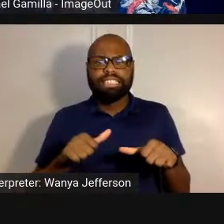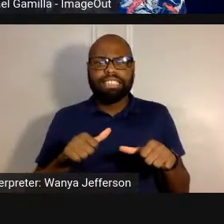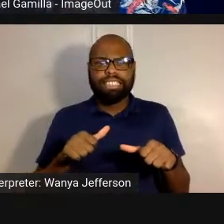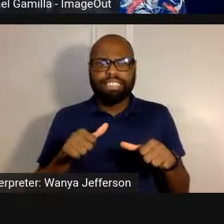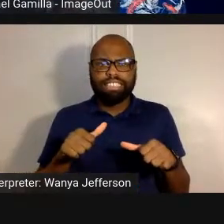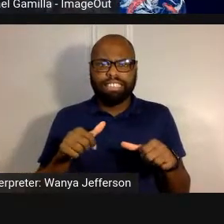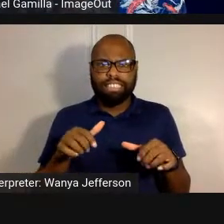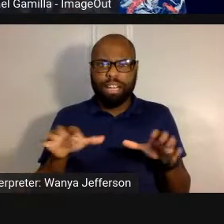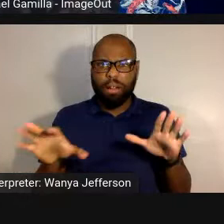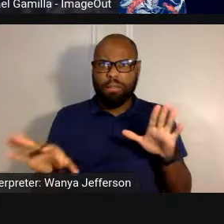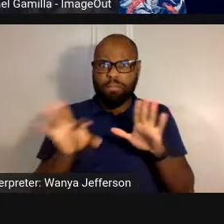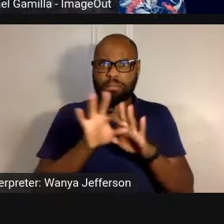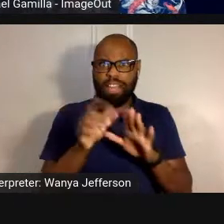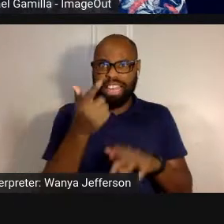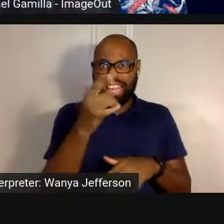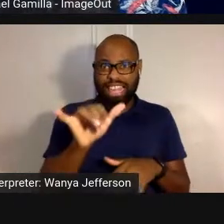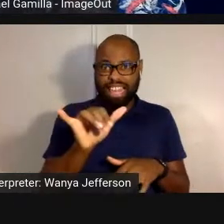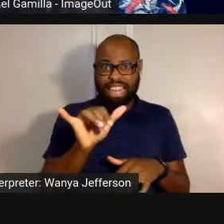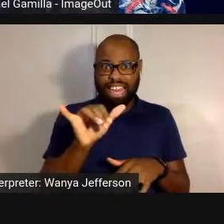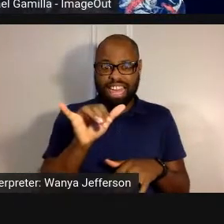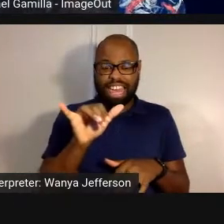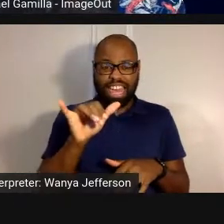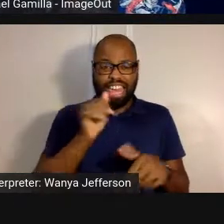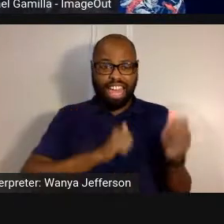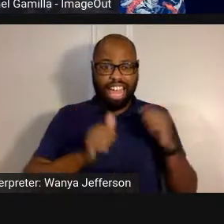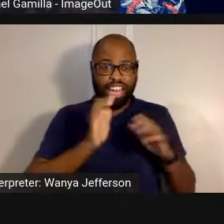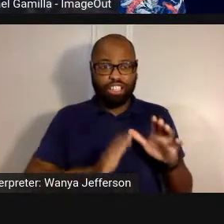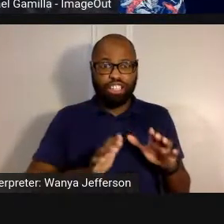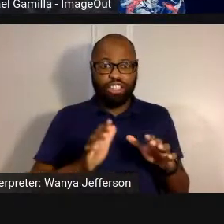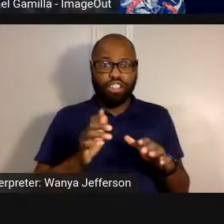as actors because it could limit you, or